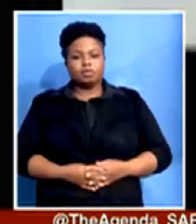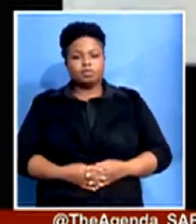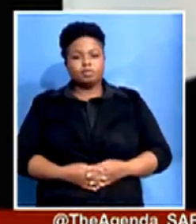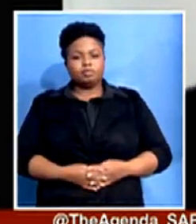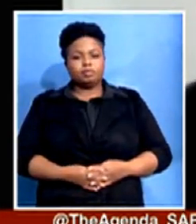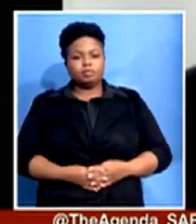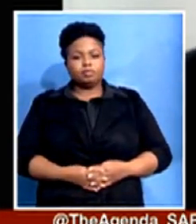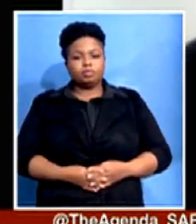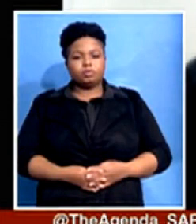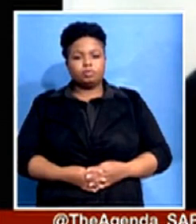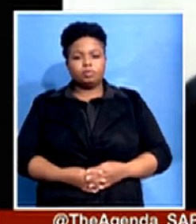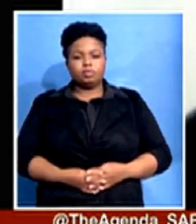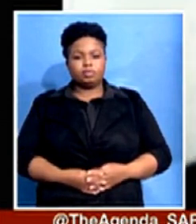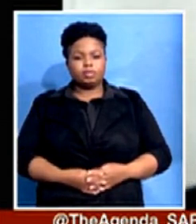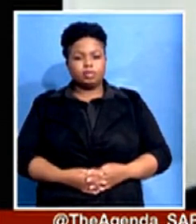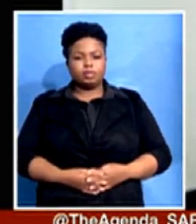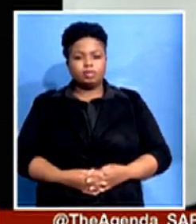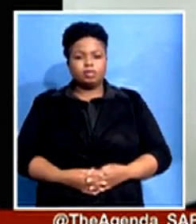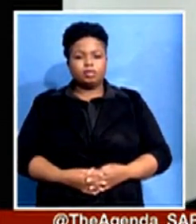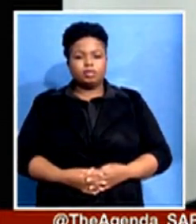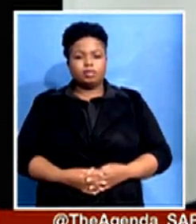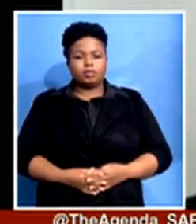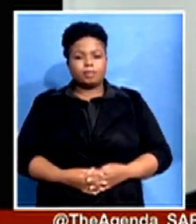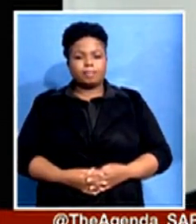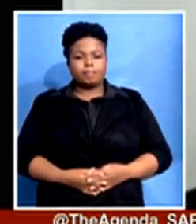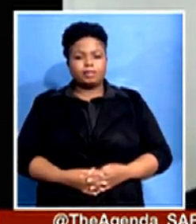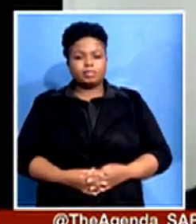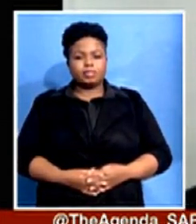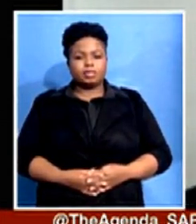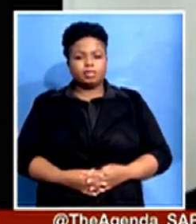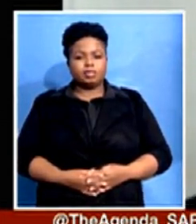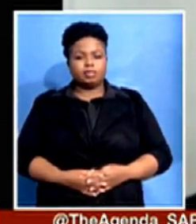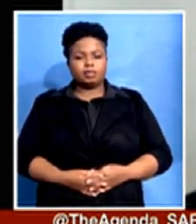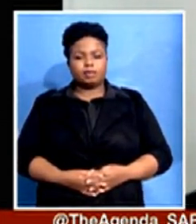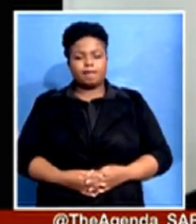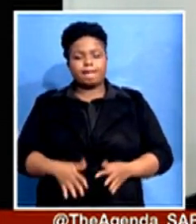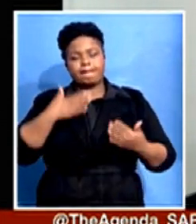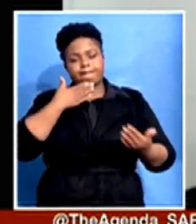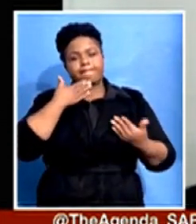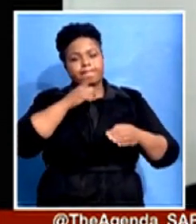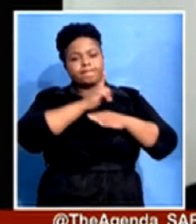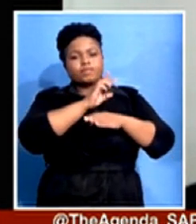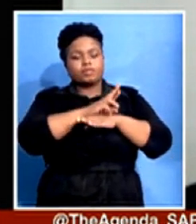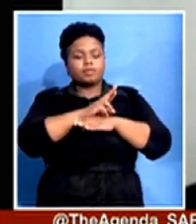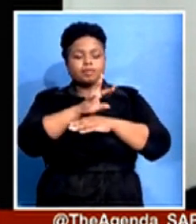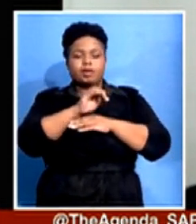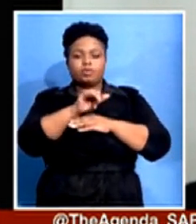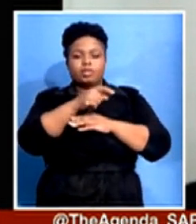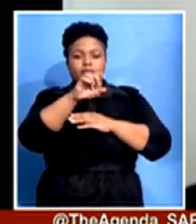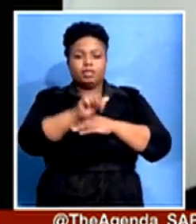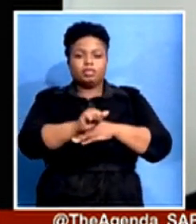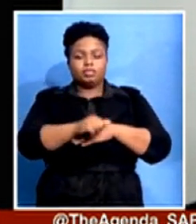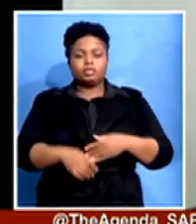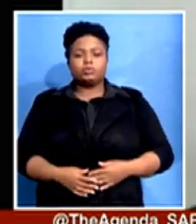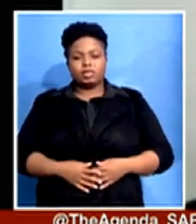Thank you very much, Dr. Simater Mapapakela. Again, bringing to the fore the crucial